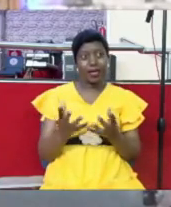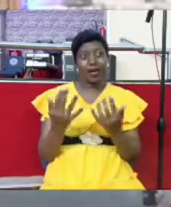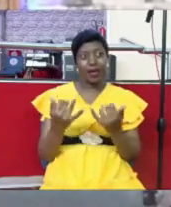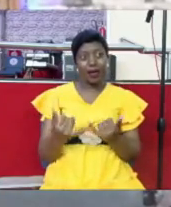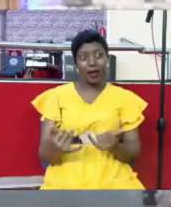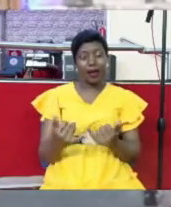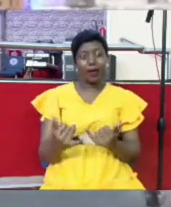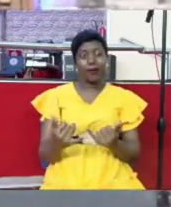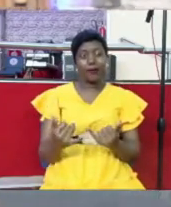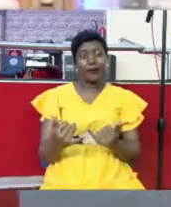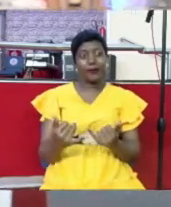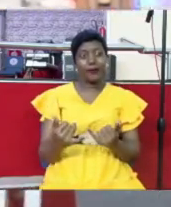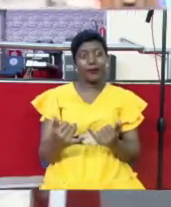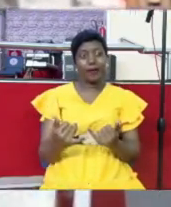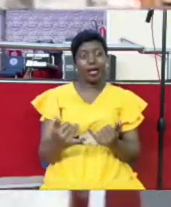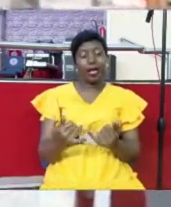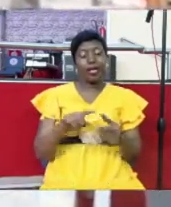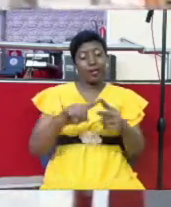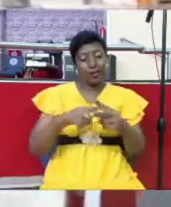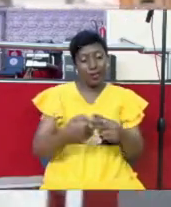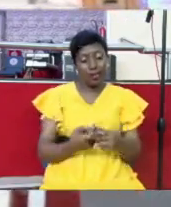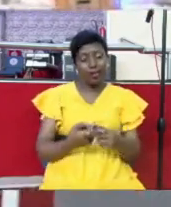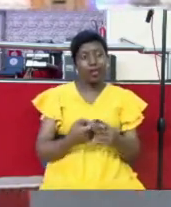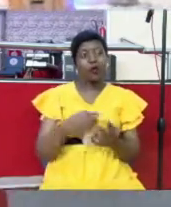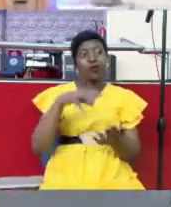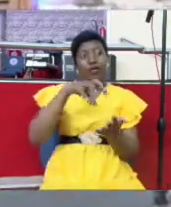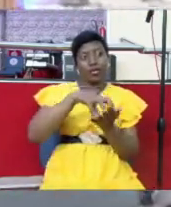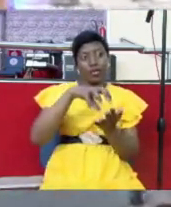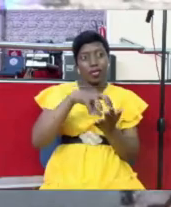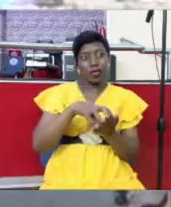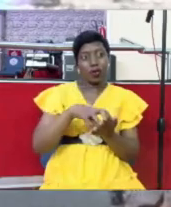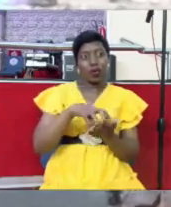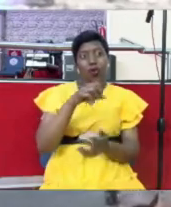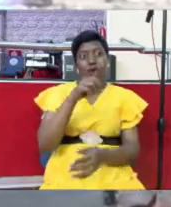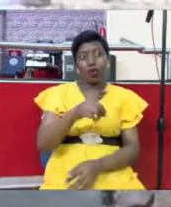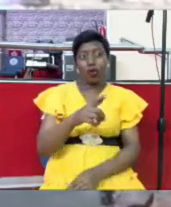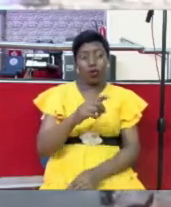That beginning this season, hautajifikiria.